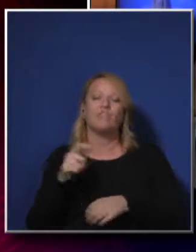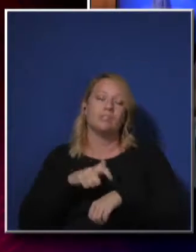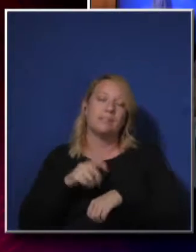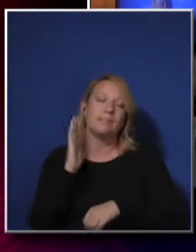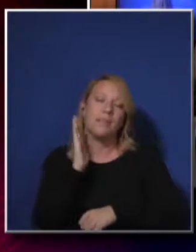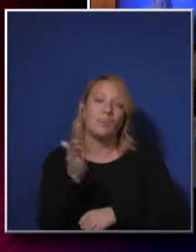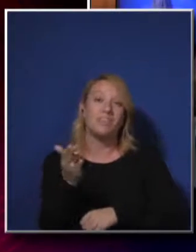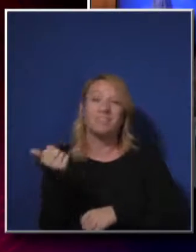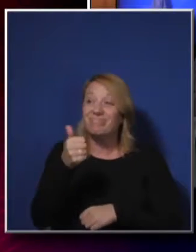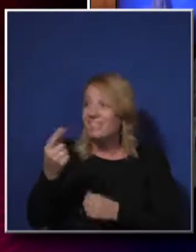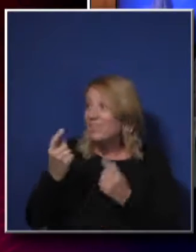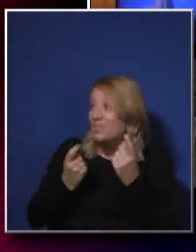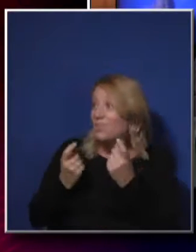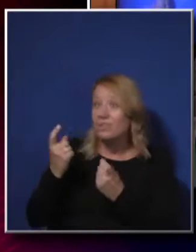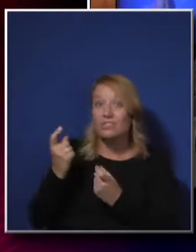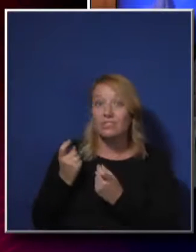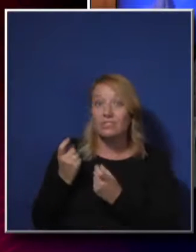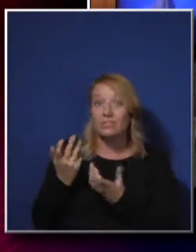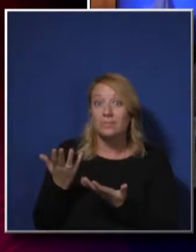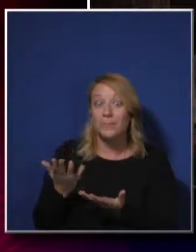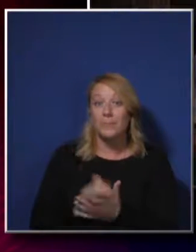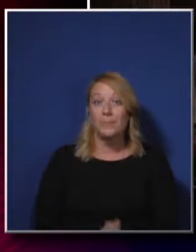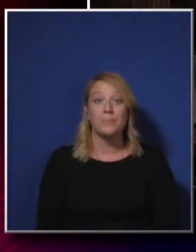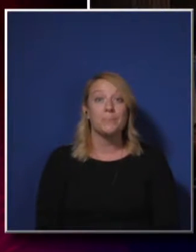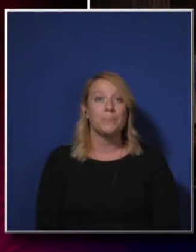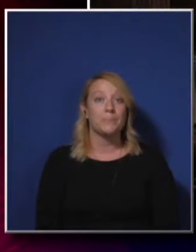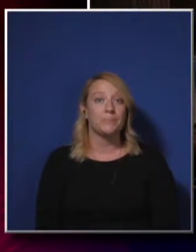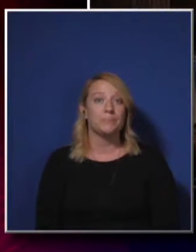Any questions for me?